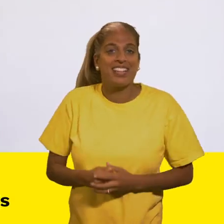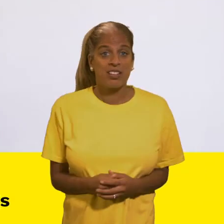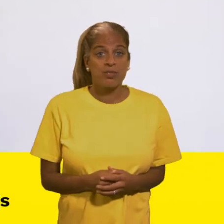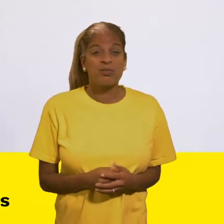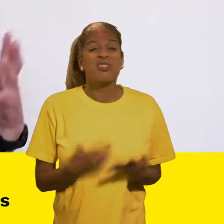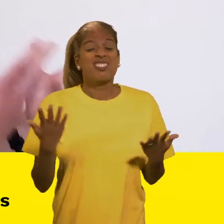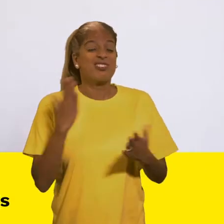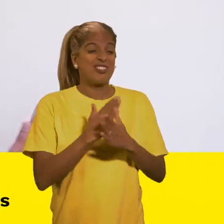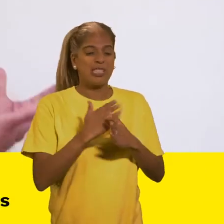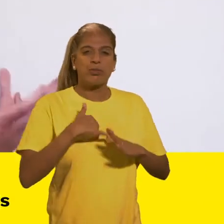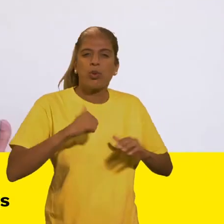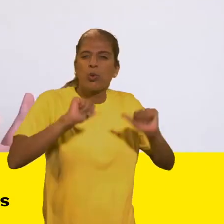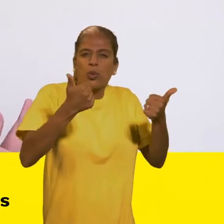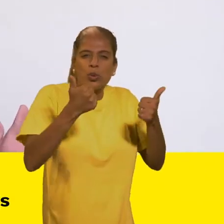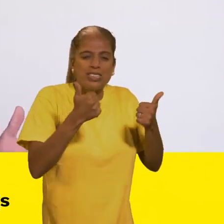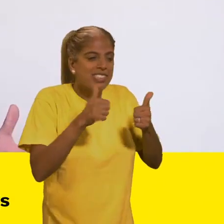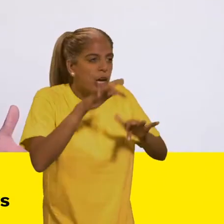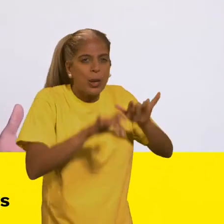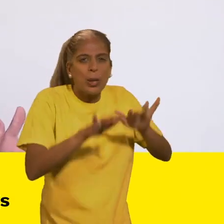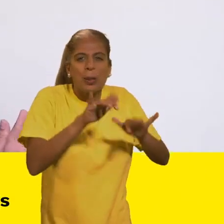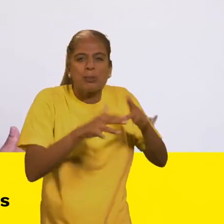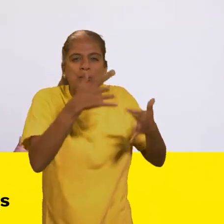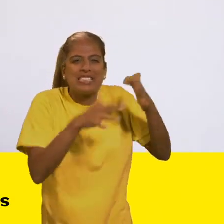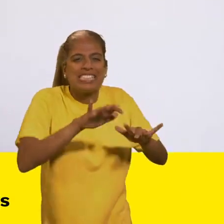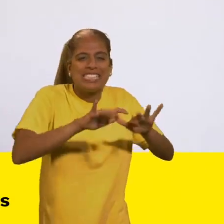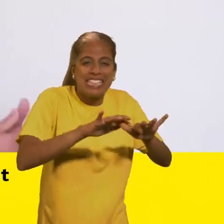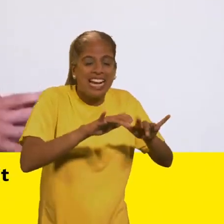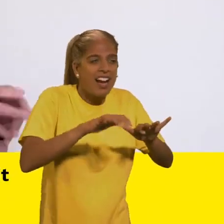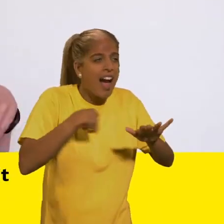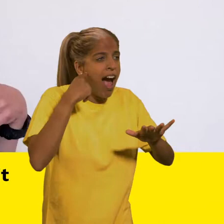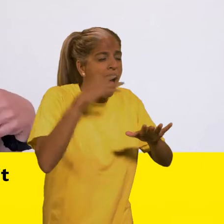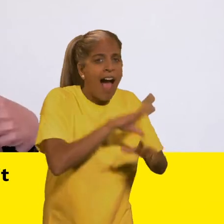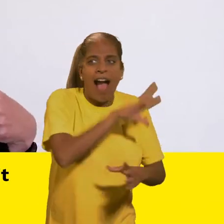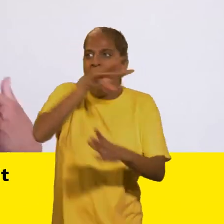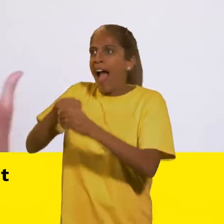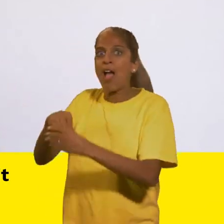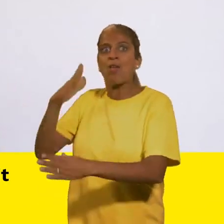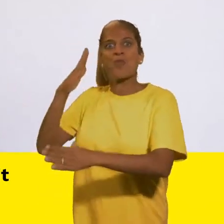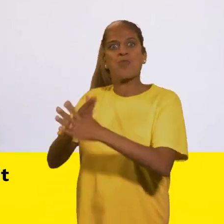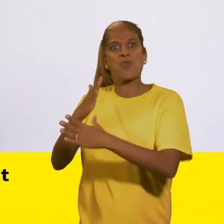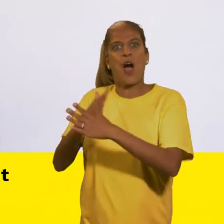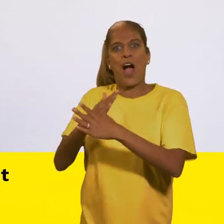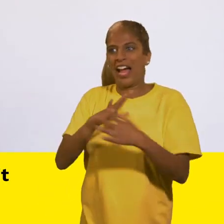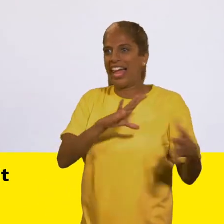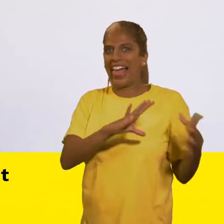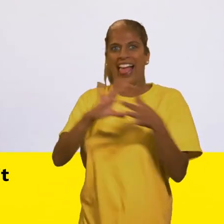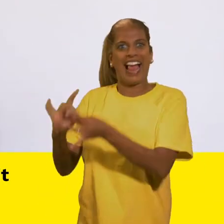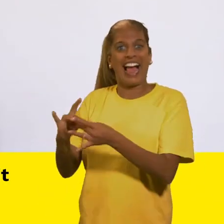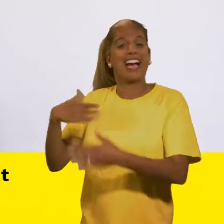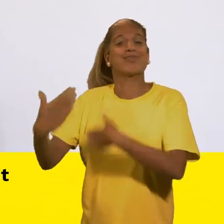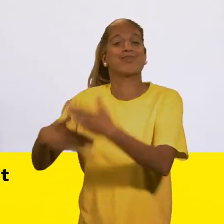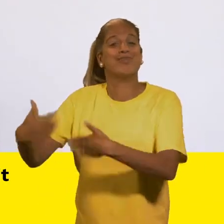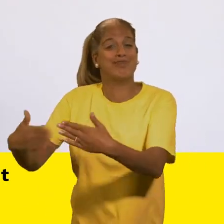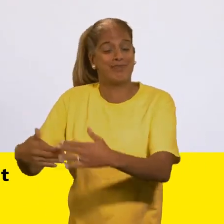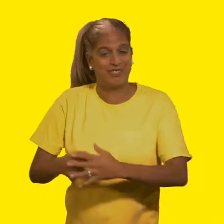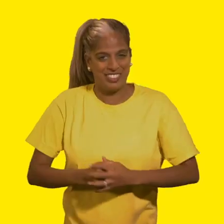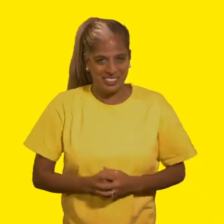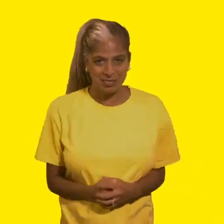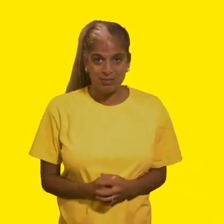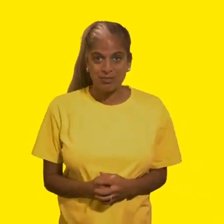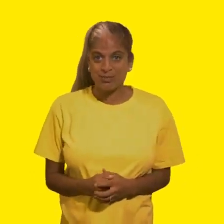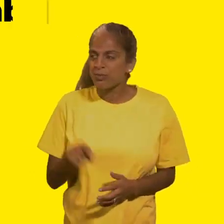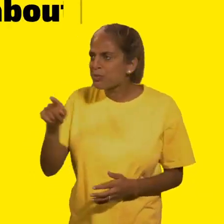It was that I was quite good at the computing side of things, and it's about wanting to put it into a practical application.